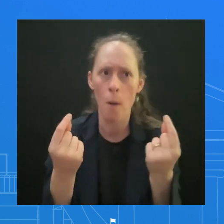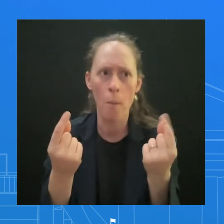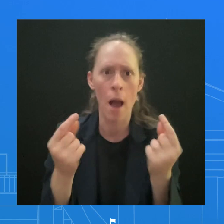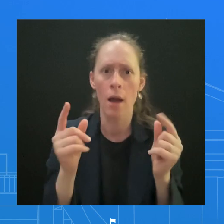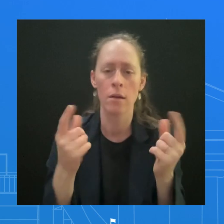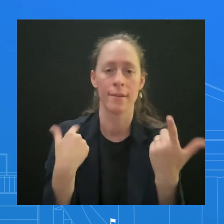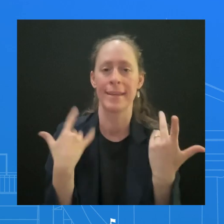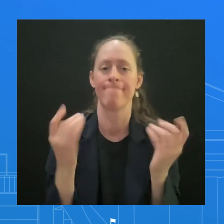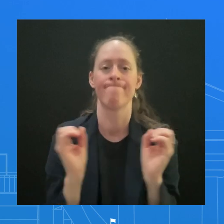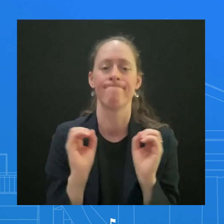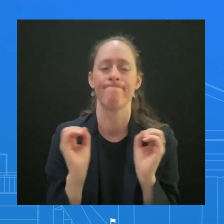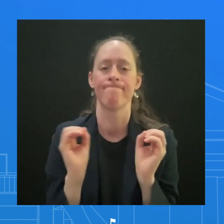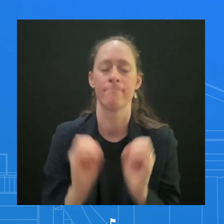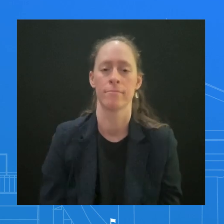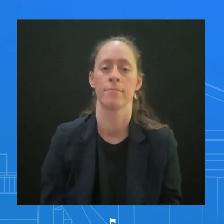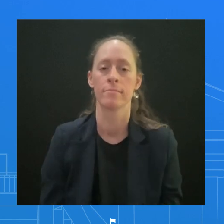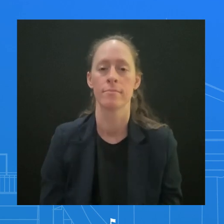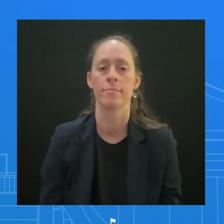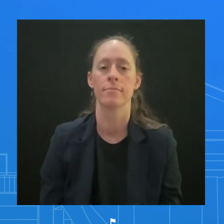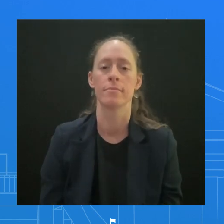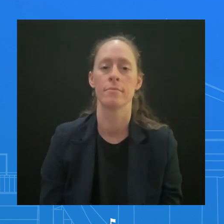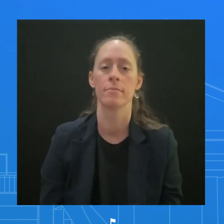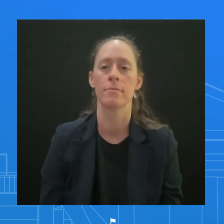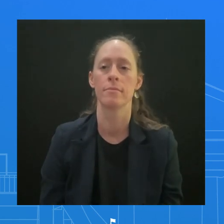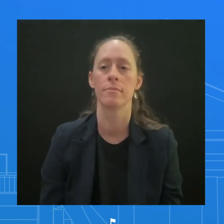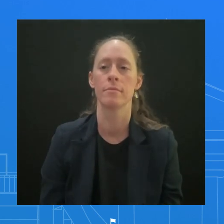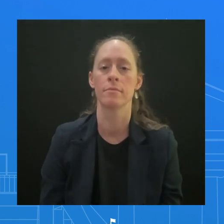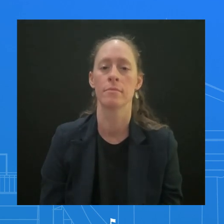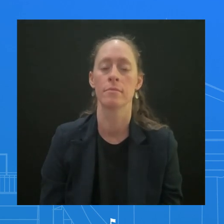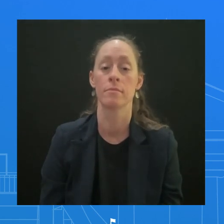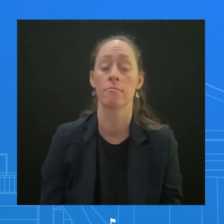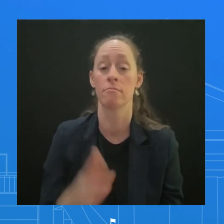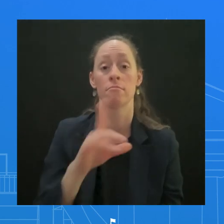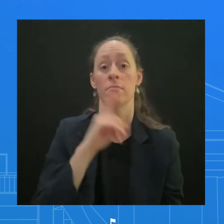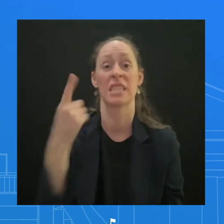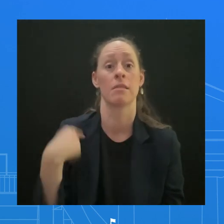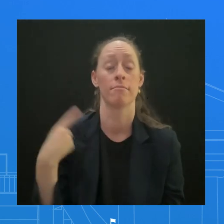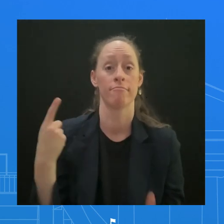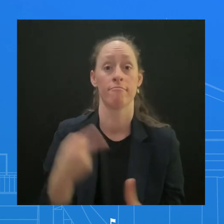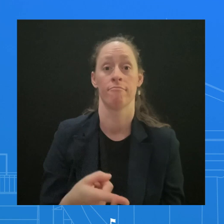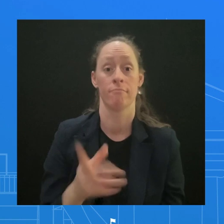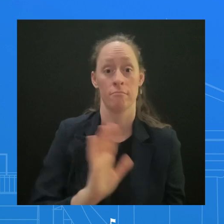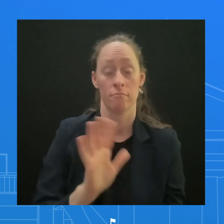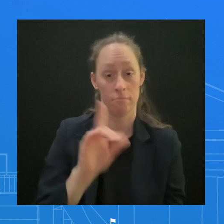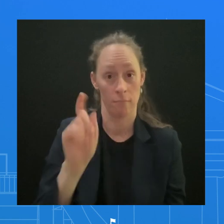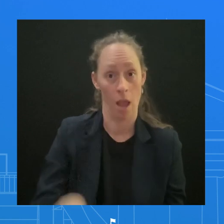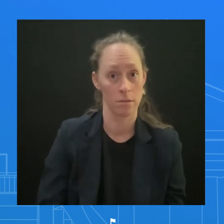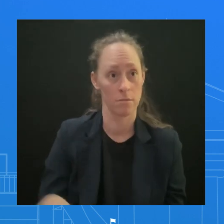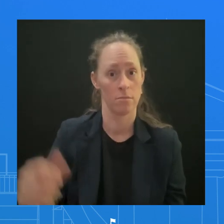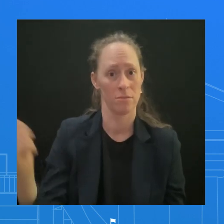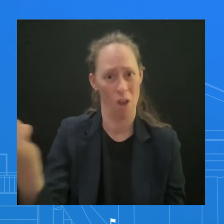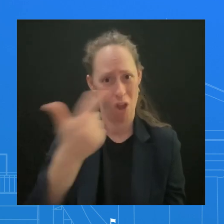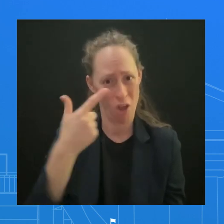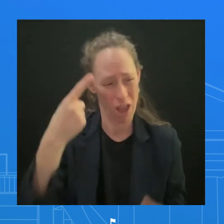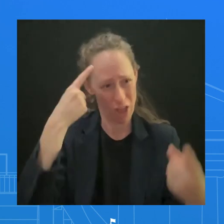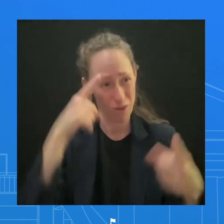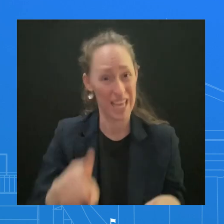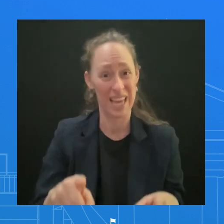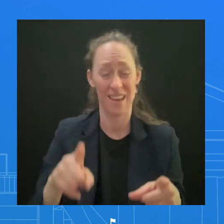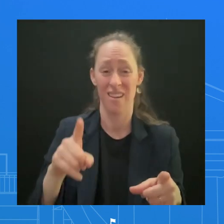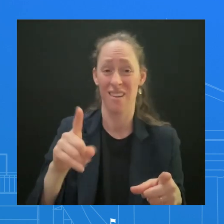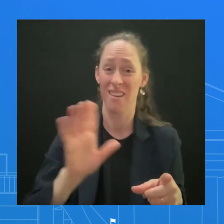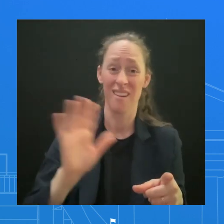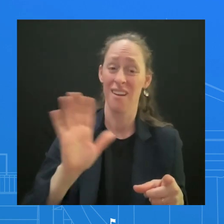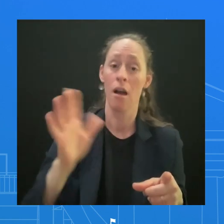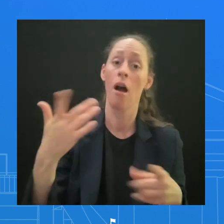I think we should all be able to agree that a nuclear power plant is not a great site for military operations one way or the other. John, just on the issue